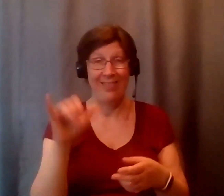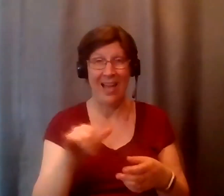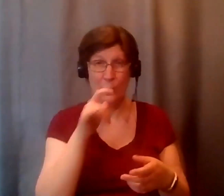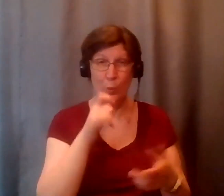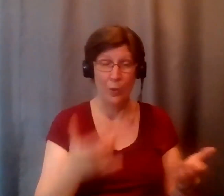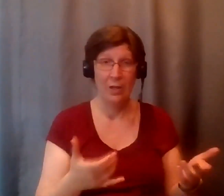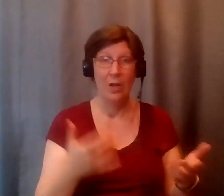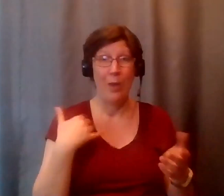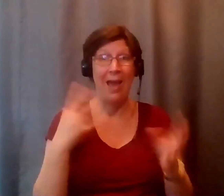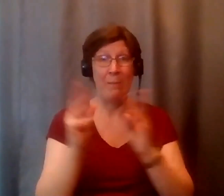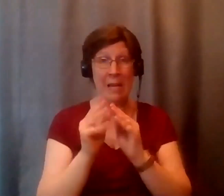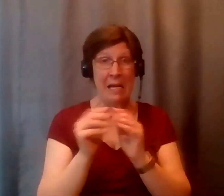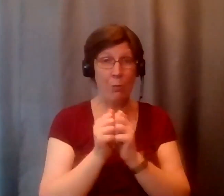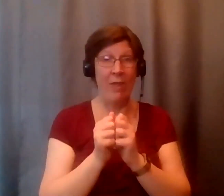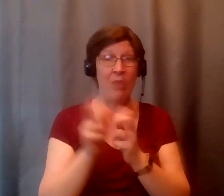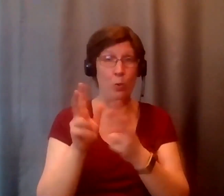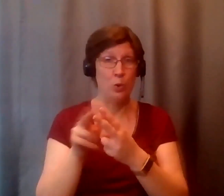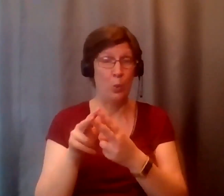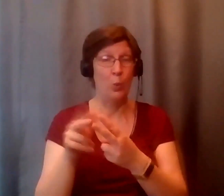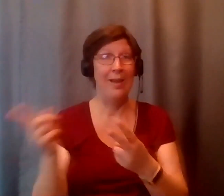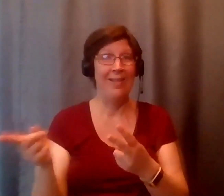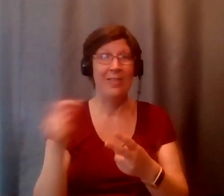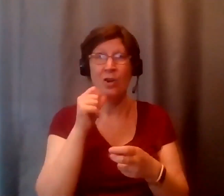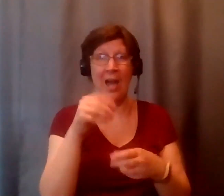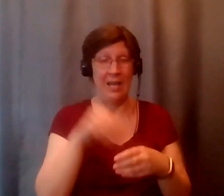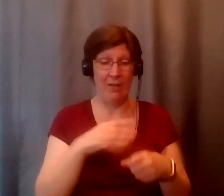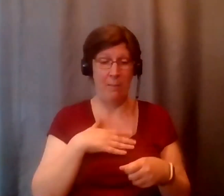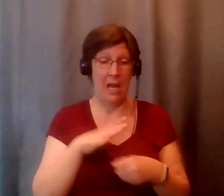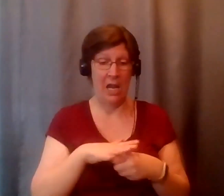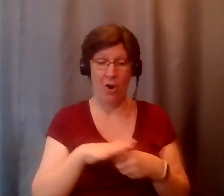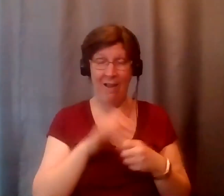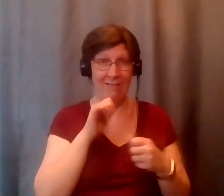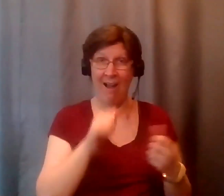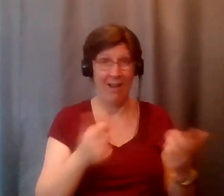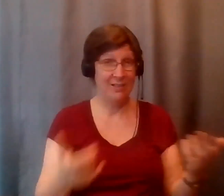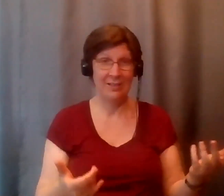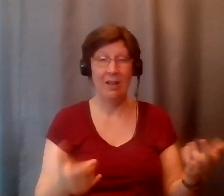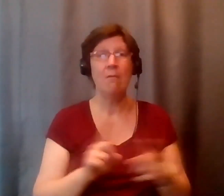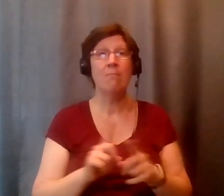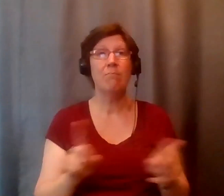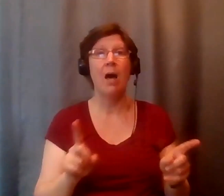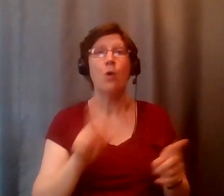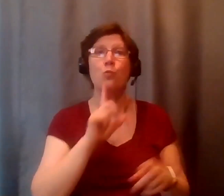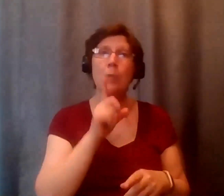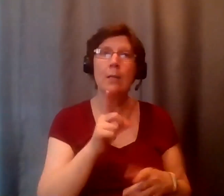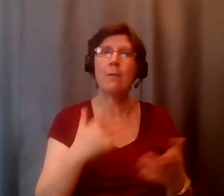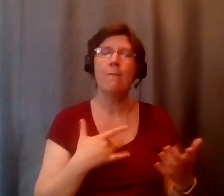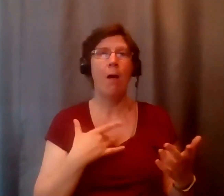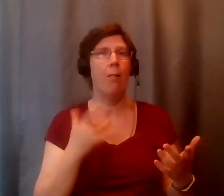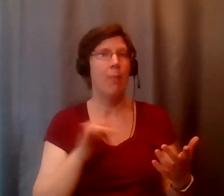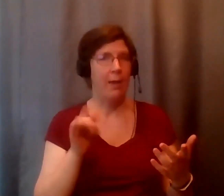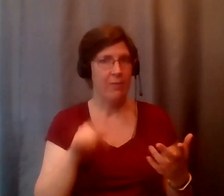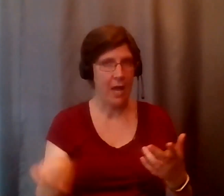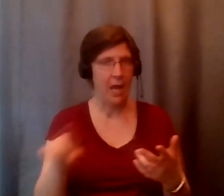they aren't even in my area, nothing at all. But really felt like they